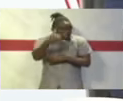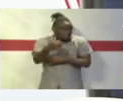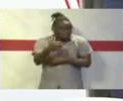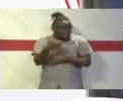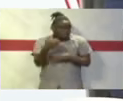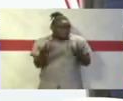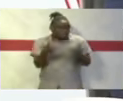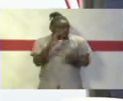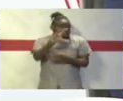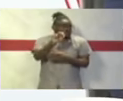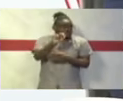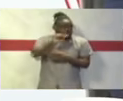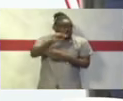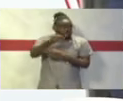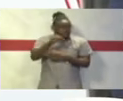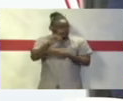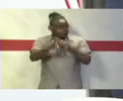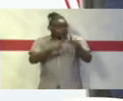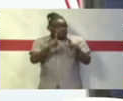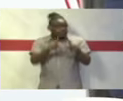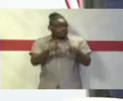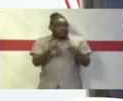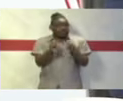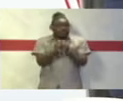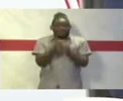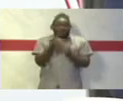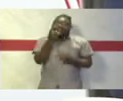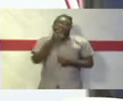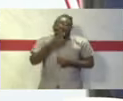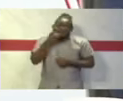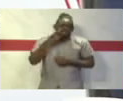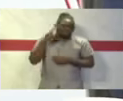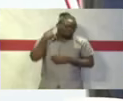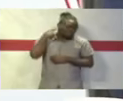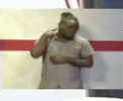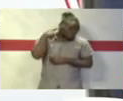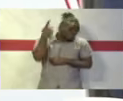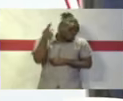with diabetes, hypertension, and heart disease,